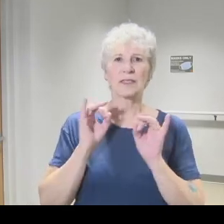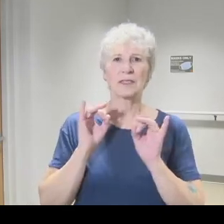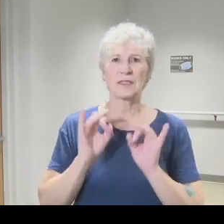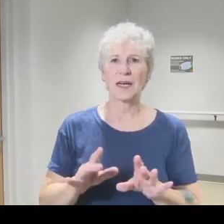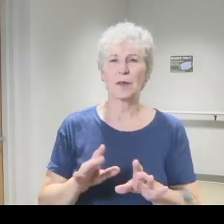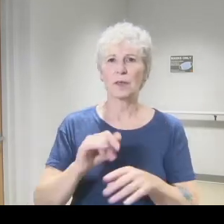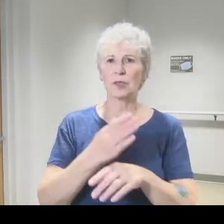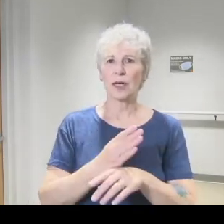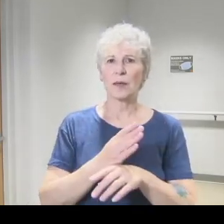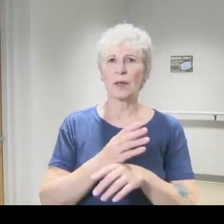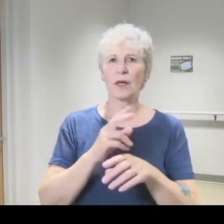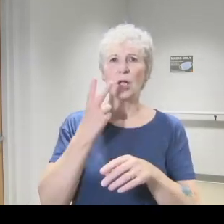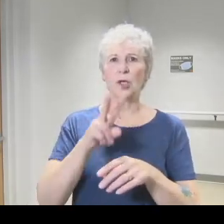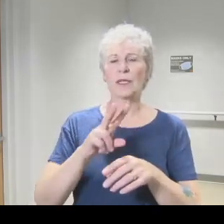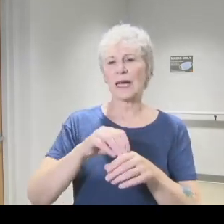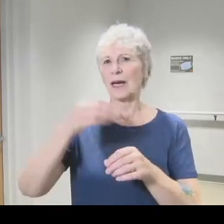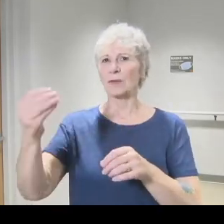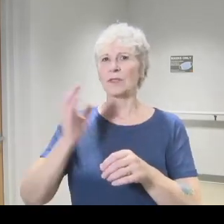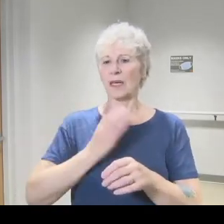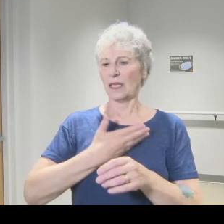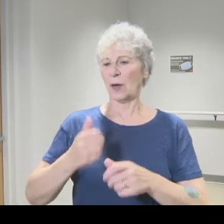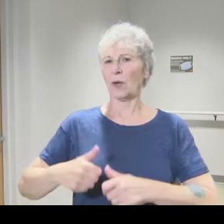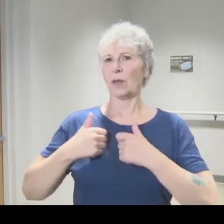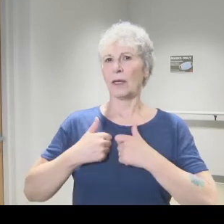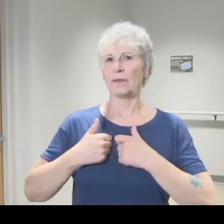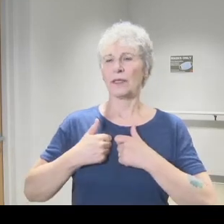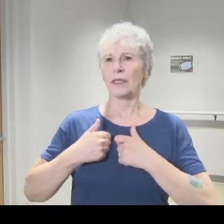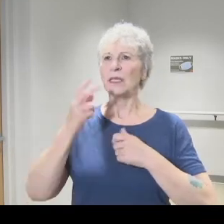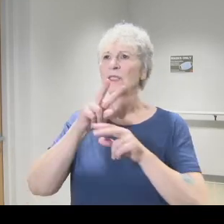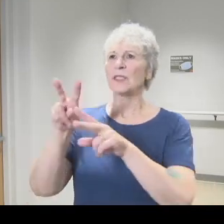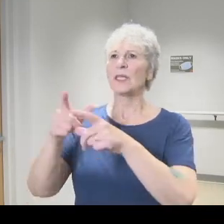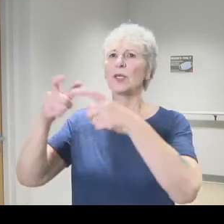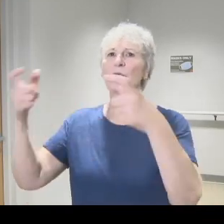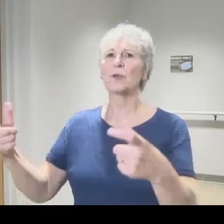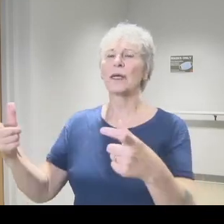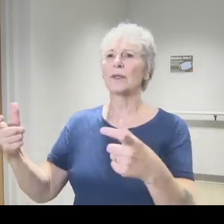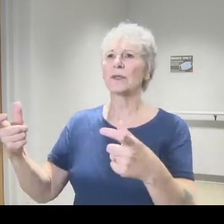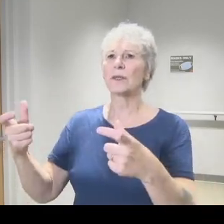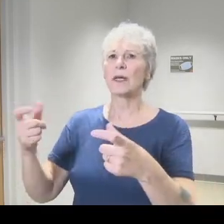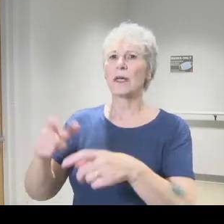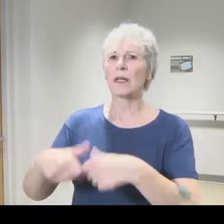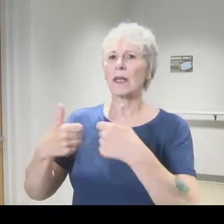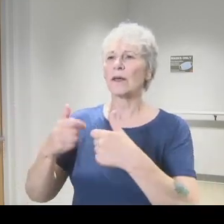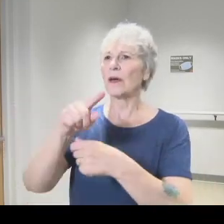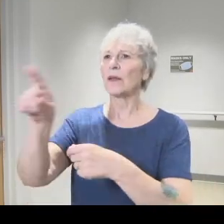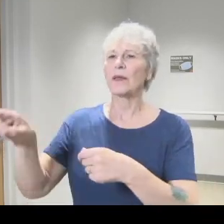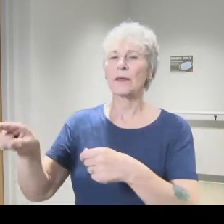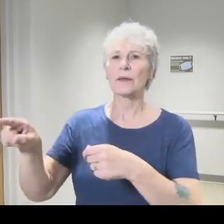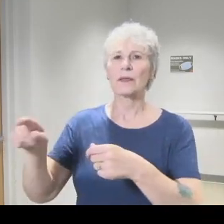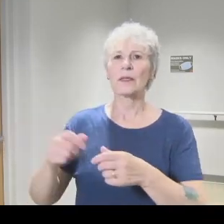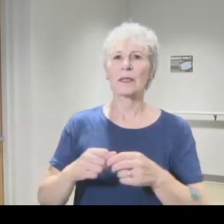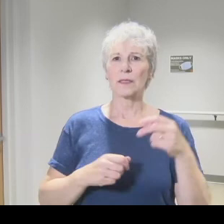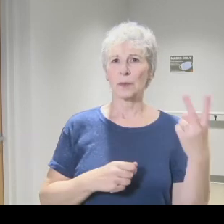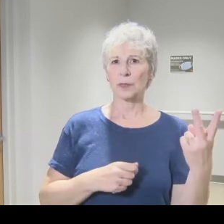little bubble, seeing the greater picture when it comes to the needs around the world and what God's doing in missions. Number two